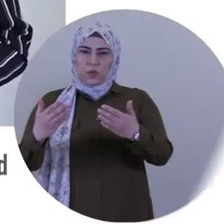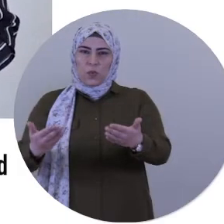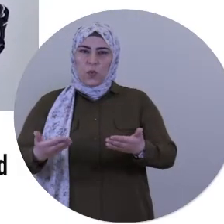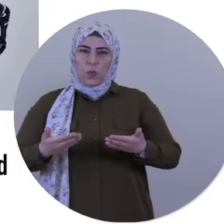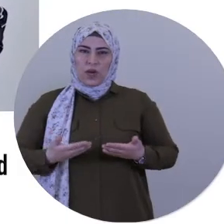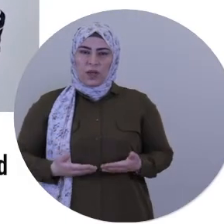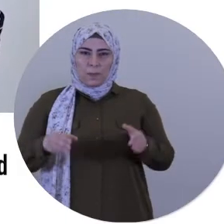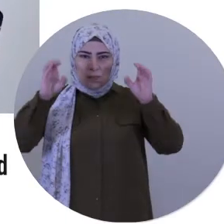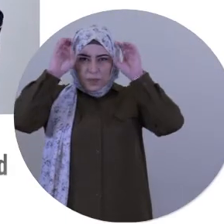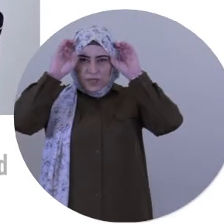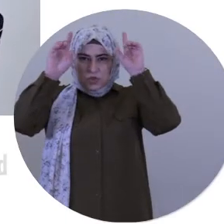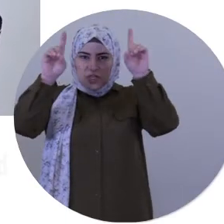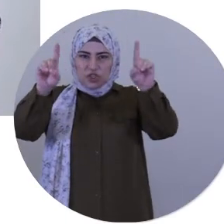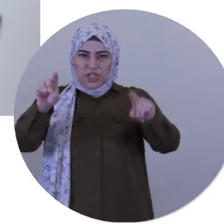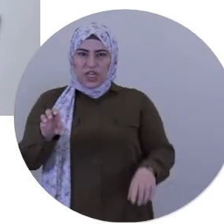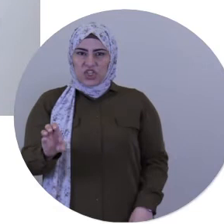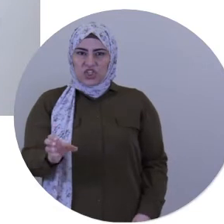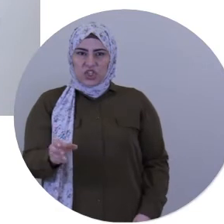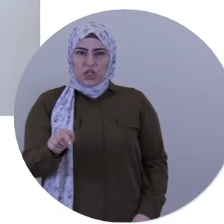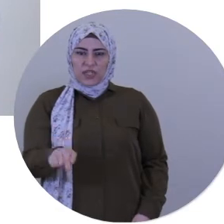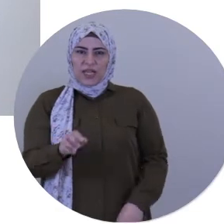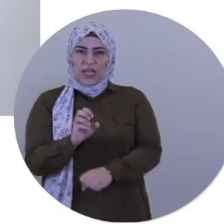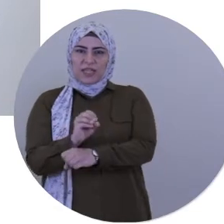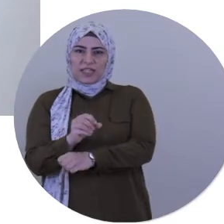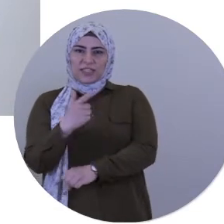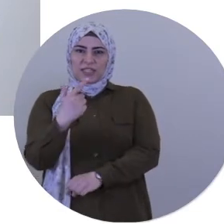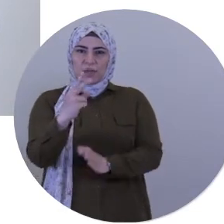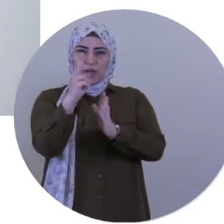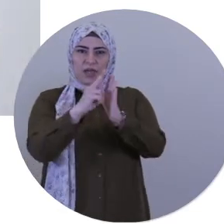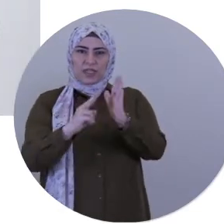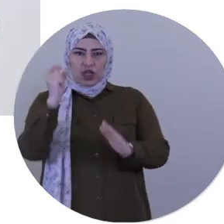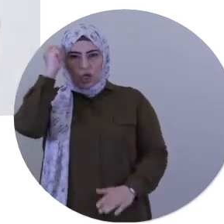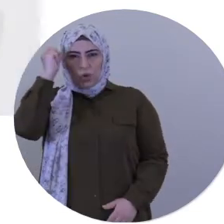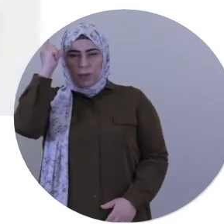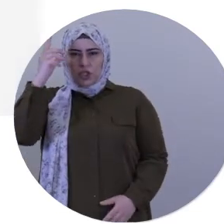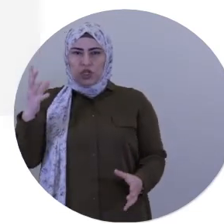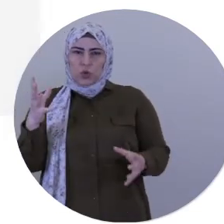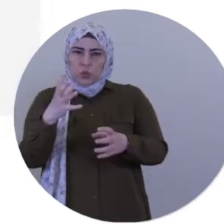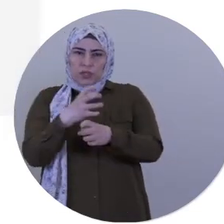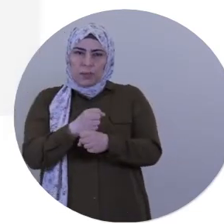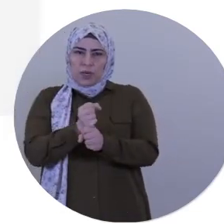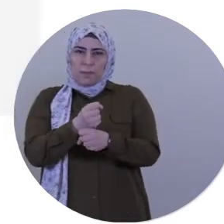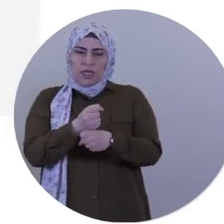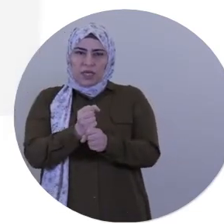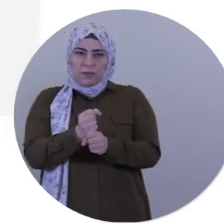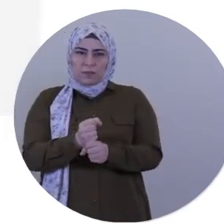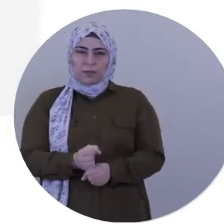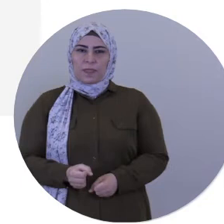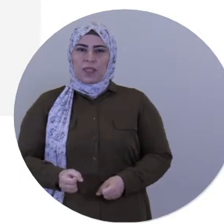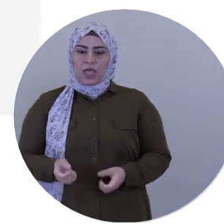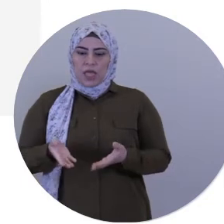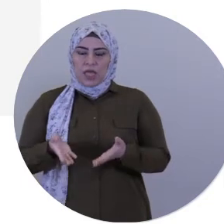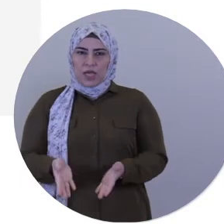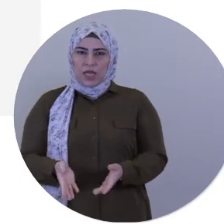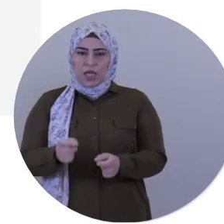to the Educational Channel. This is Episode 7, Reading Comprehension and Summary Making. Here are a few tips before